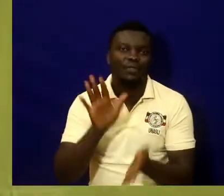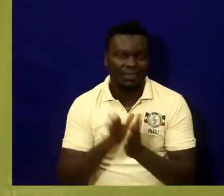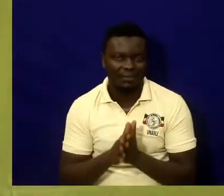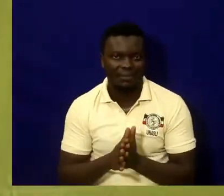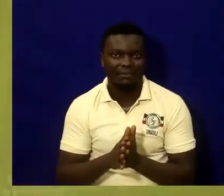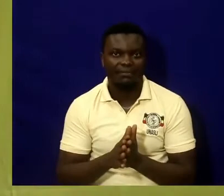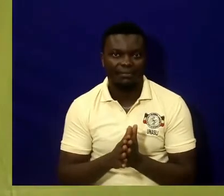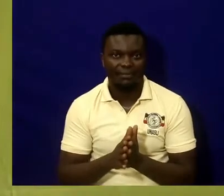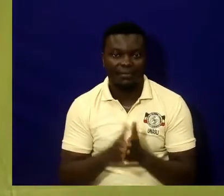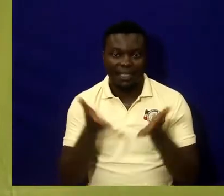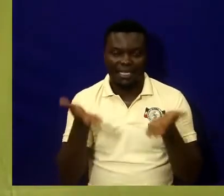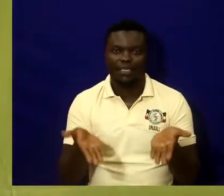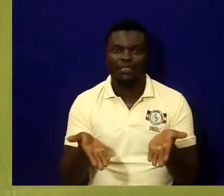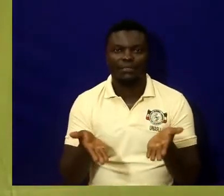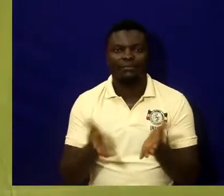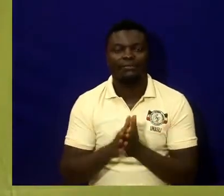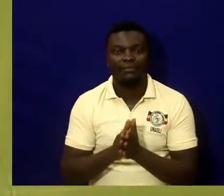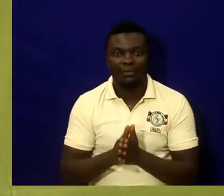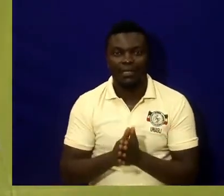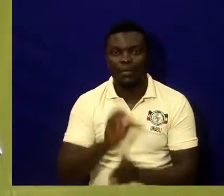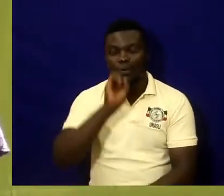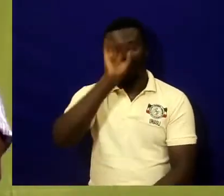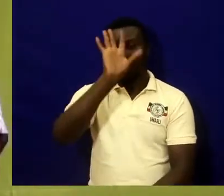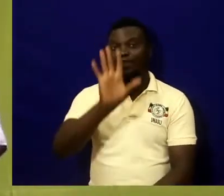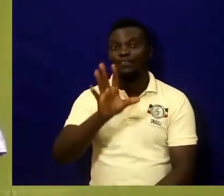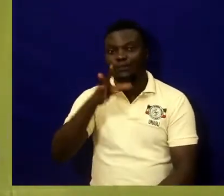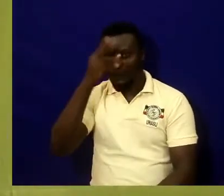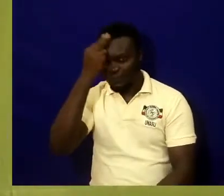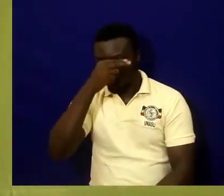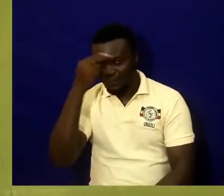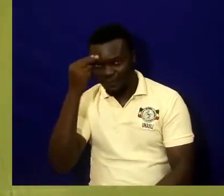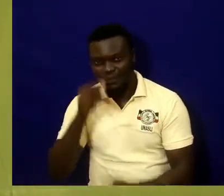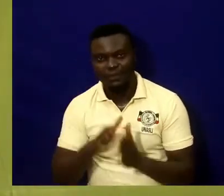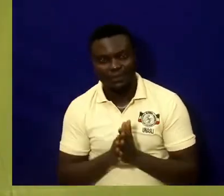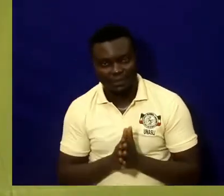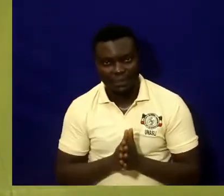Thank you so much for being very wonderful learners.